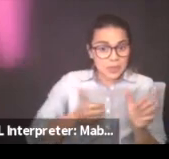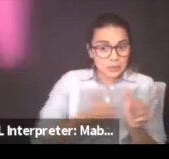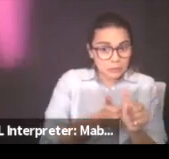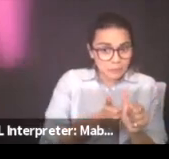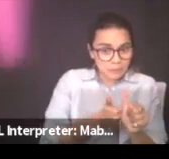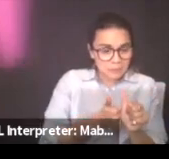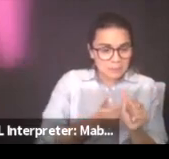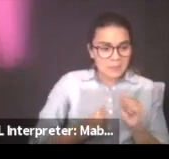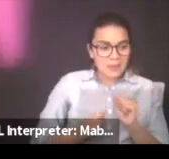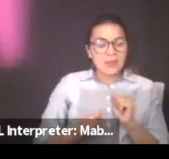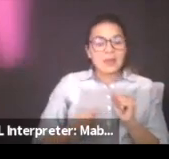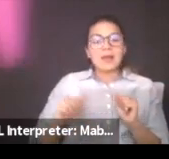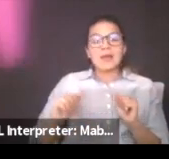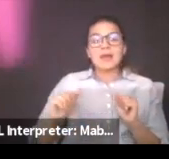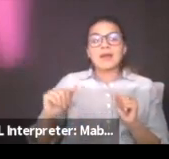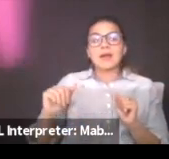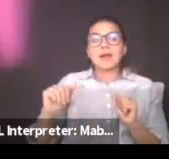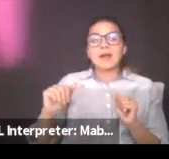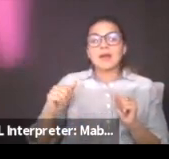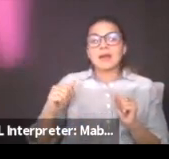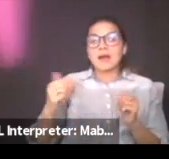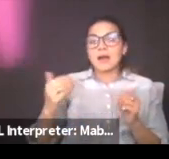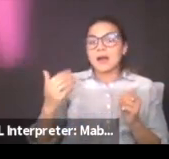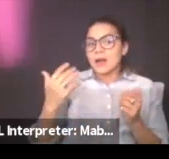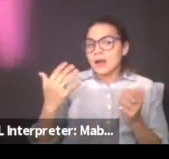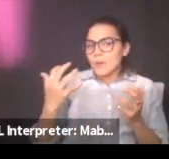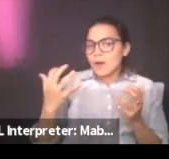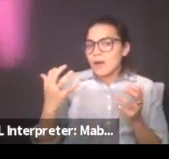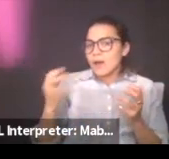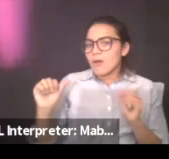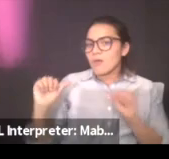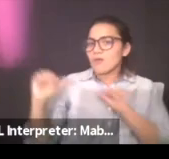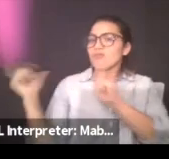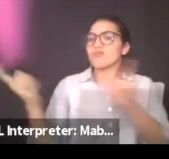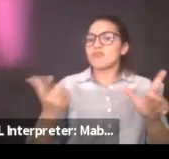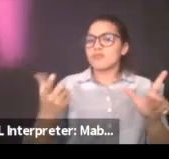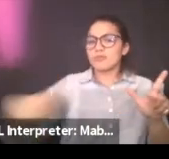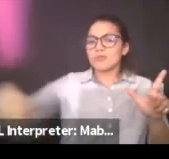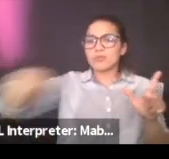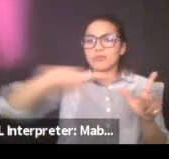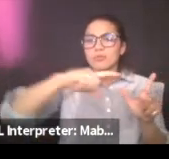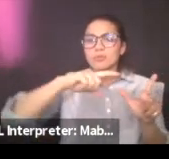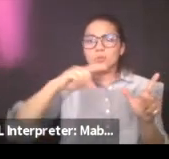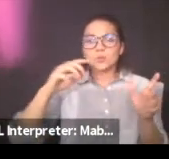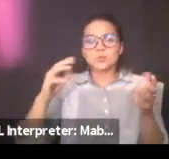I would love for us to all actually just take a moment to